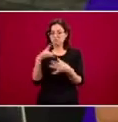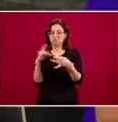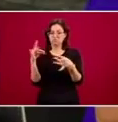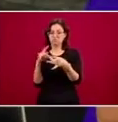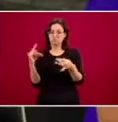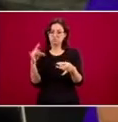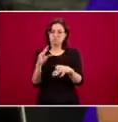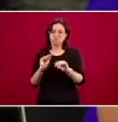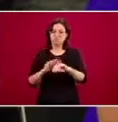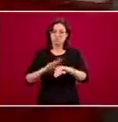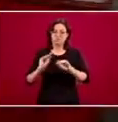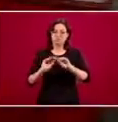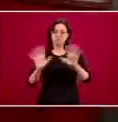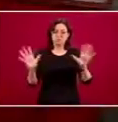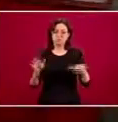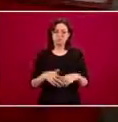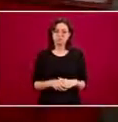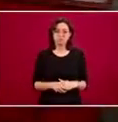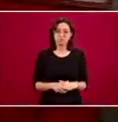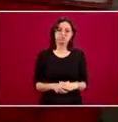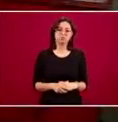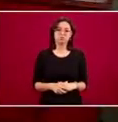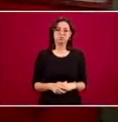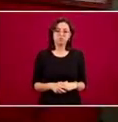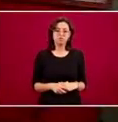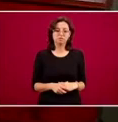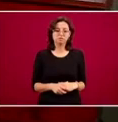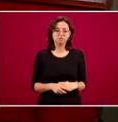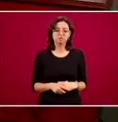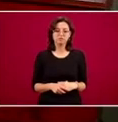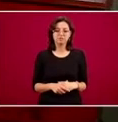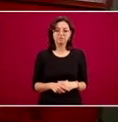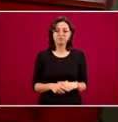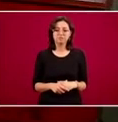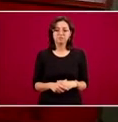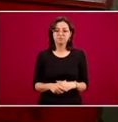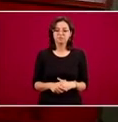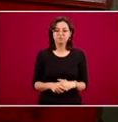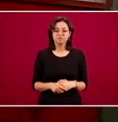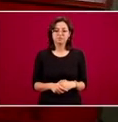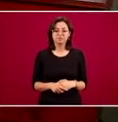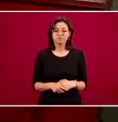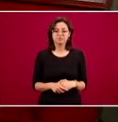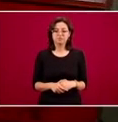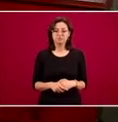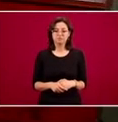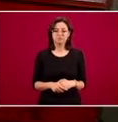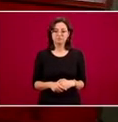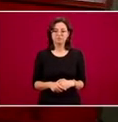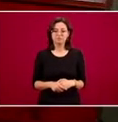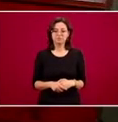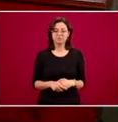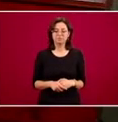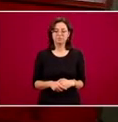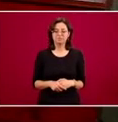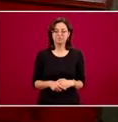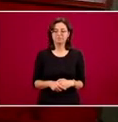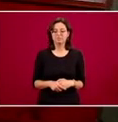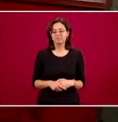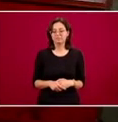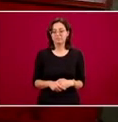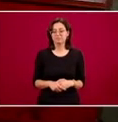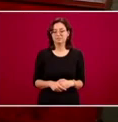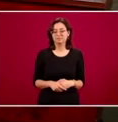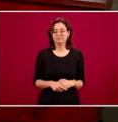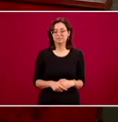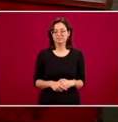So if I got it right, does this mean that most of the people who die are over 60, right? Are senior citizens?